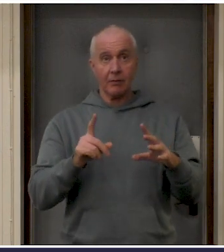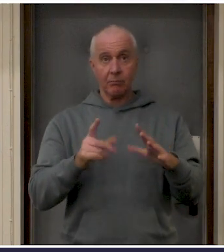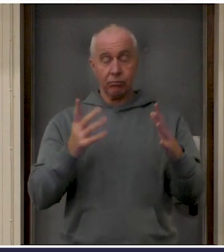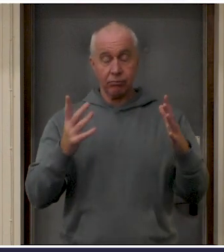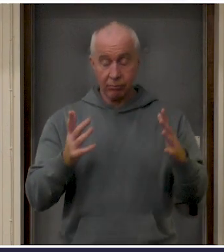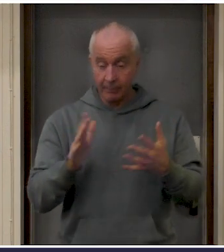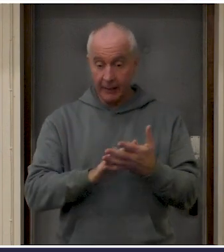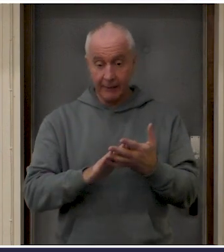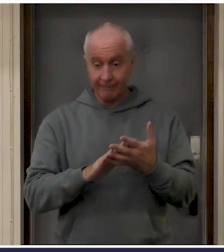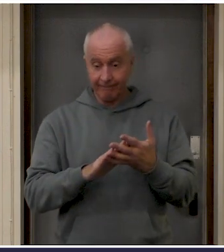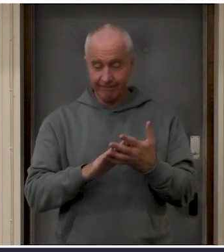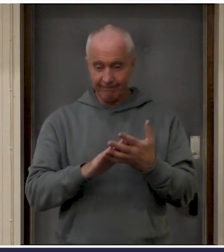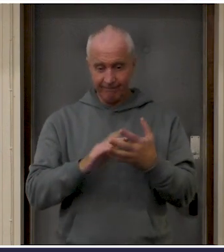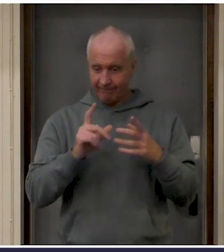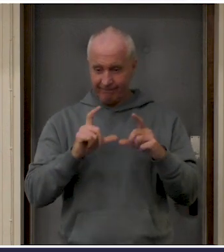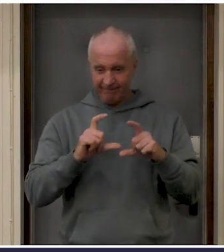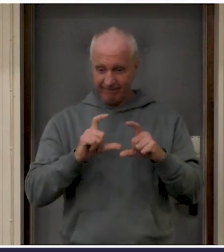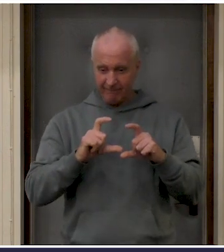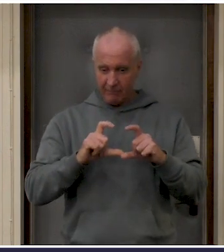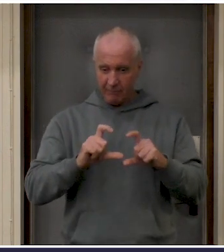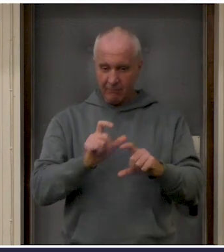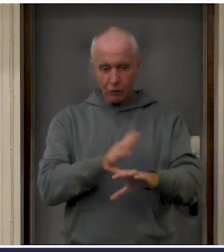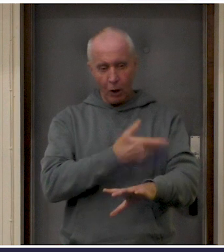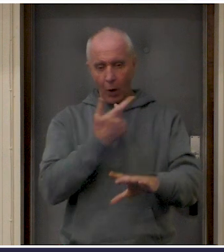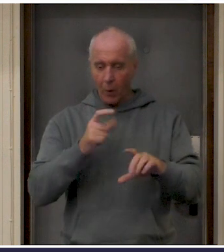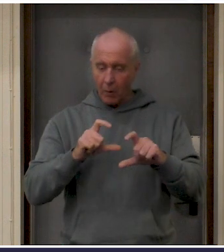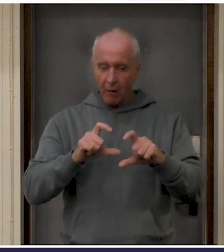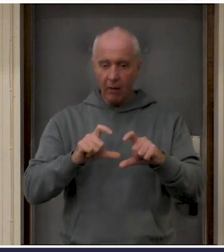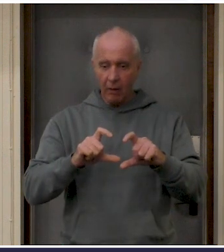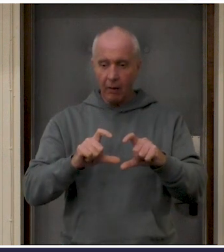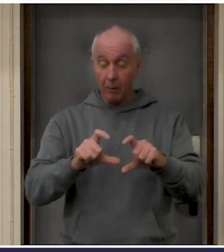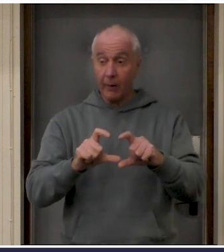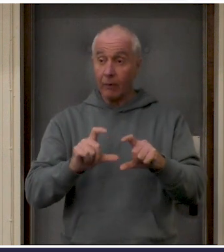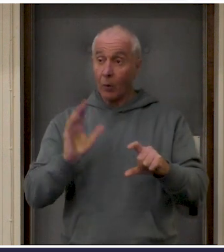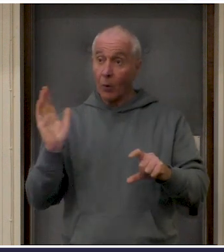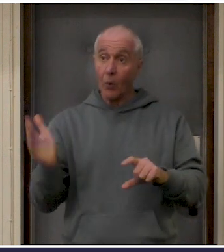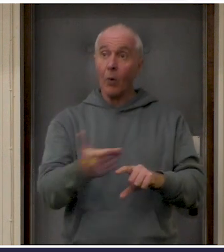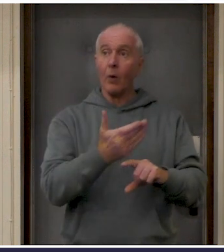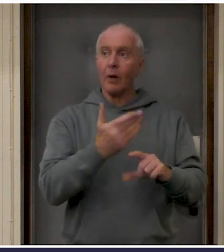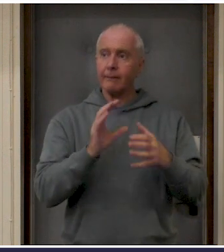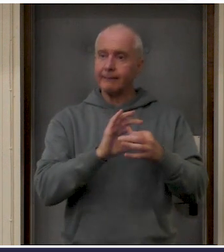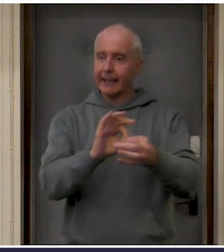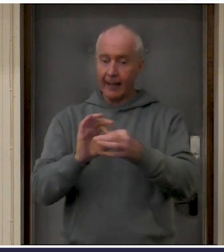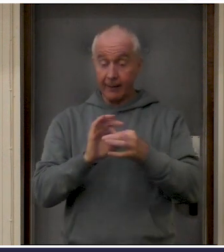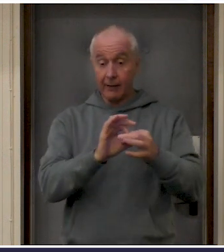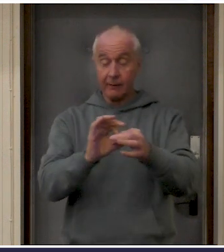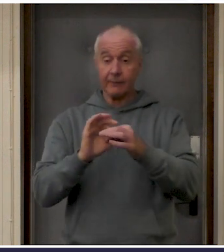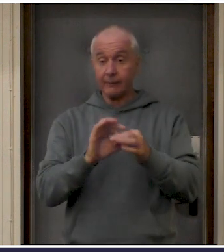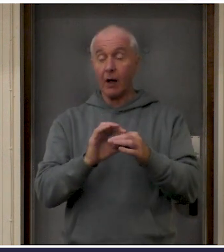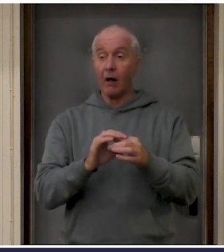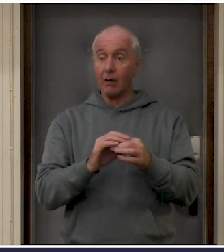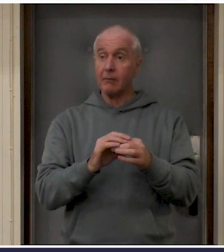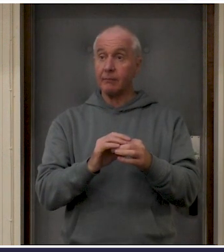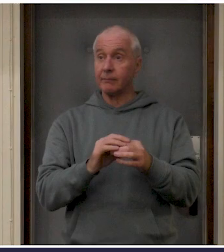getting anywhere. And that's not quite true. Things are moving forward in all those directions. But if they were all closer aligned and we were to